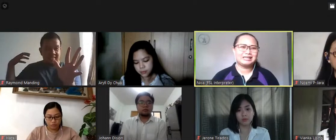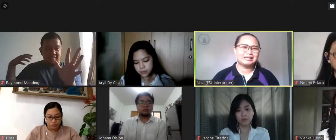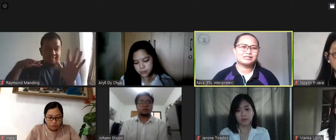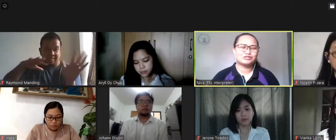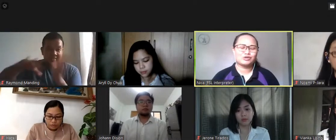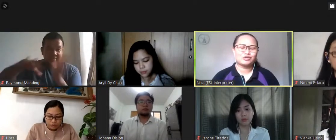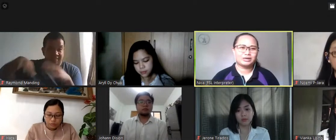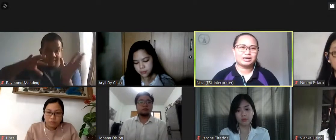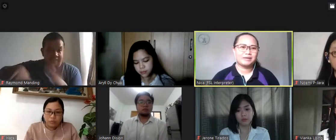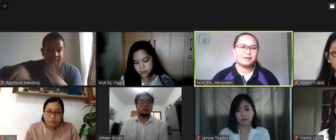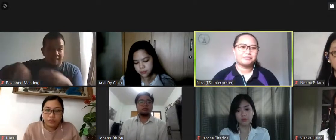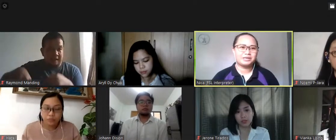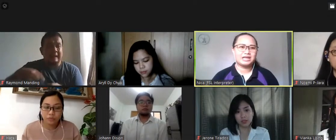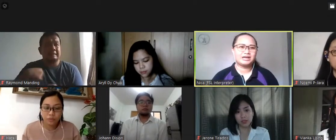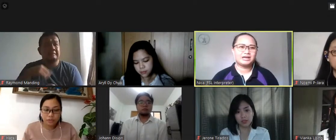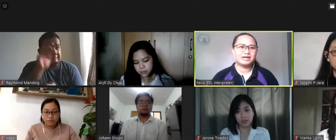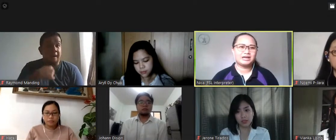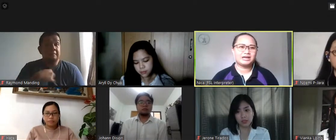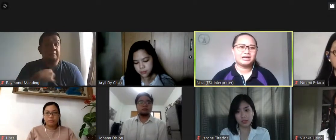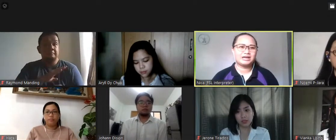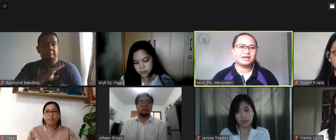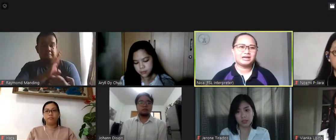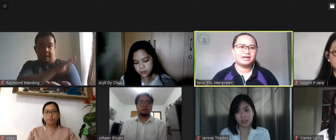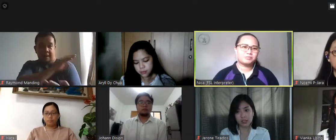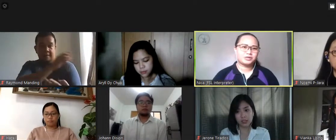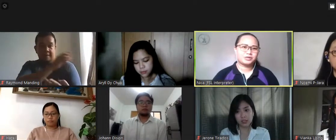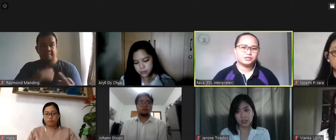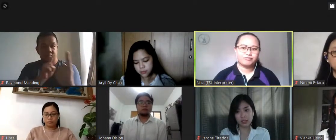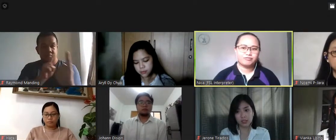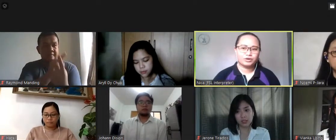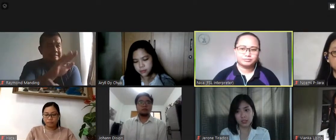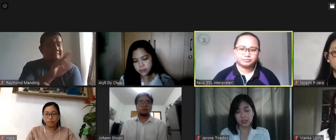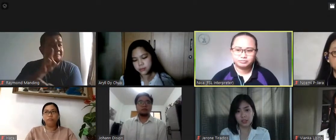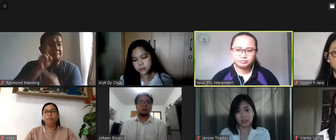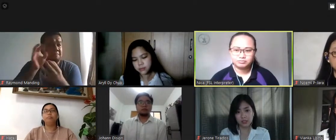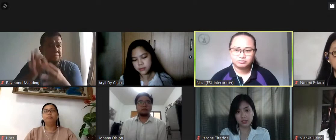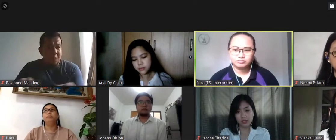kasi sa sobrang haba ng pila. So that's what we experienced before.